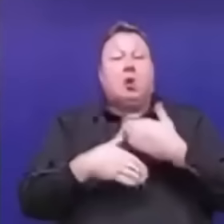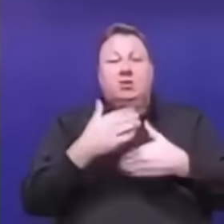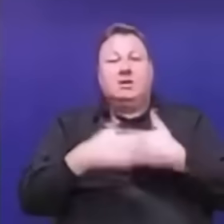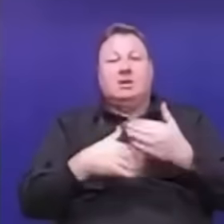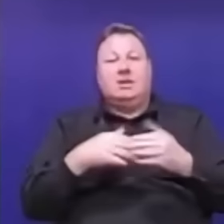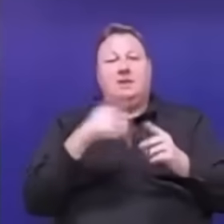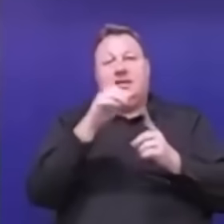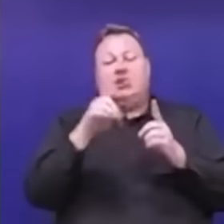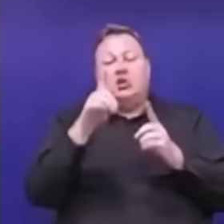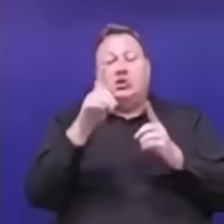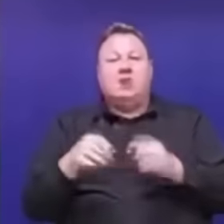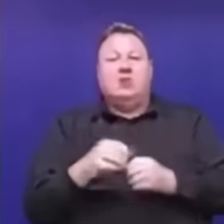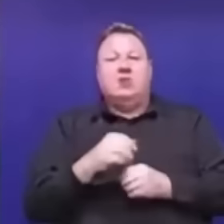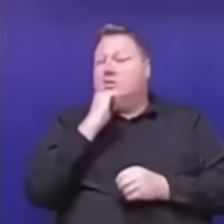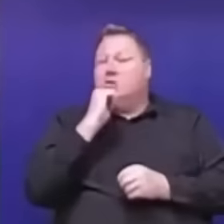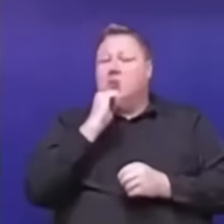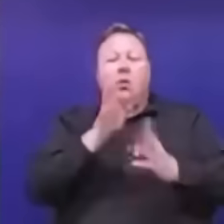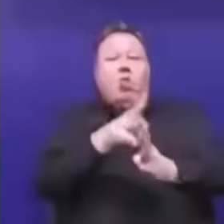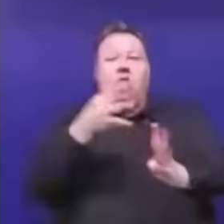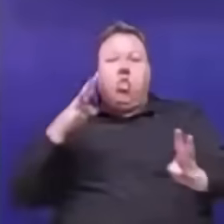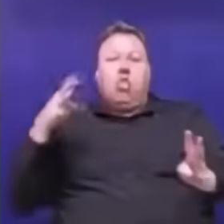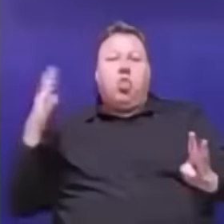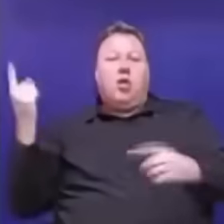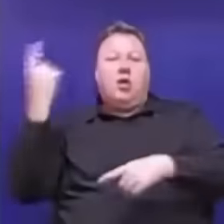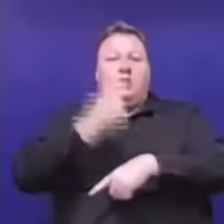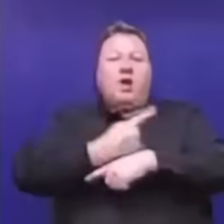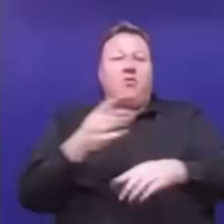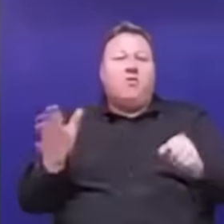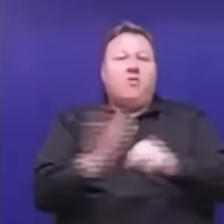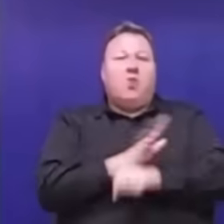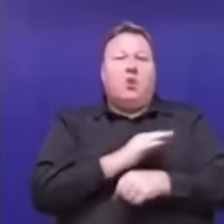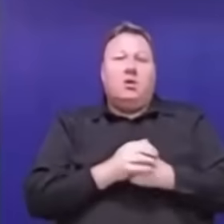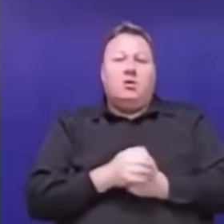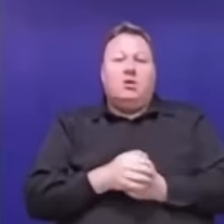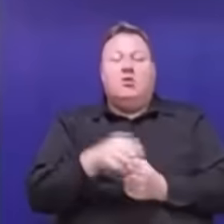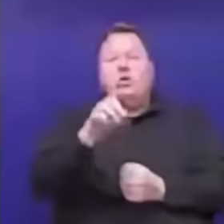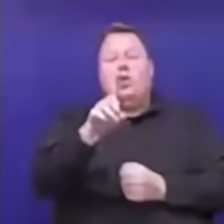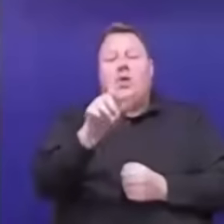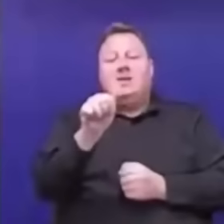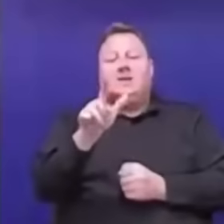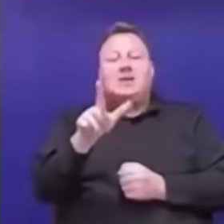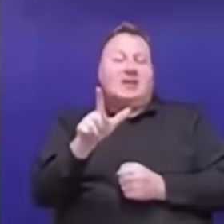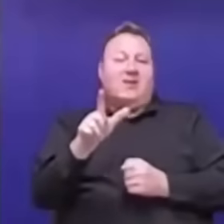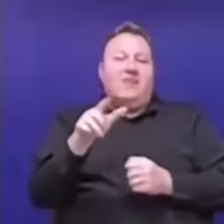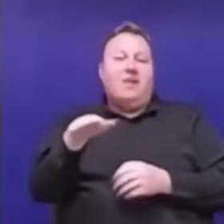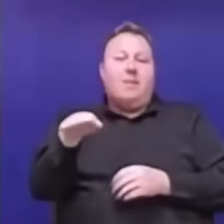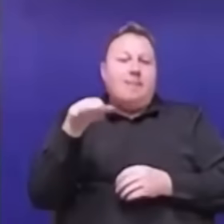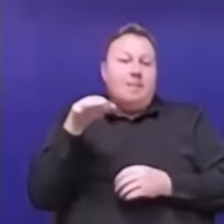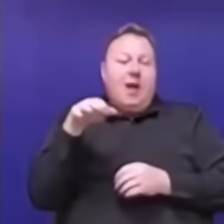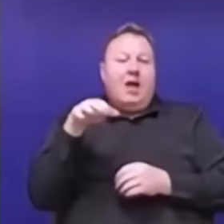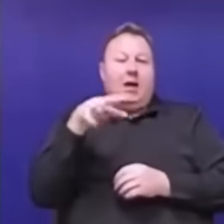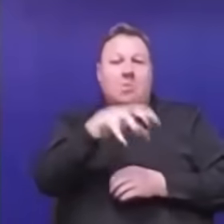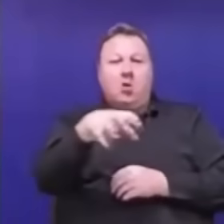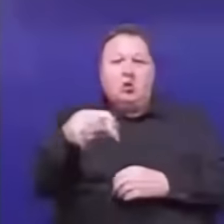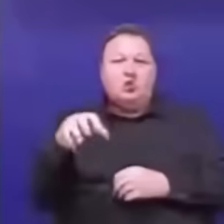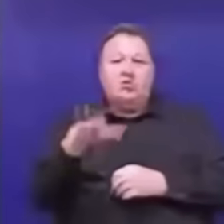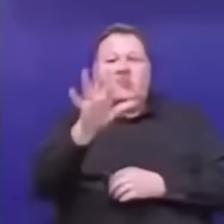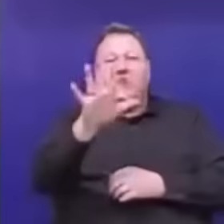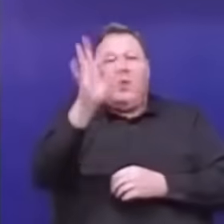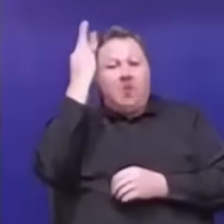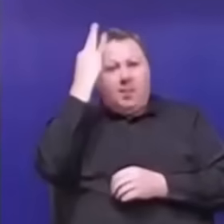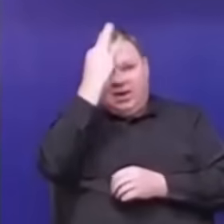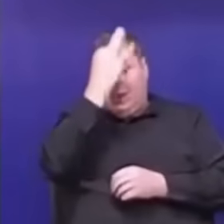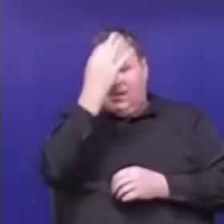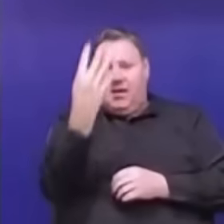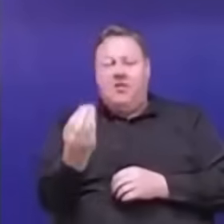days of spending a whole day in a queue. At these 167 bank branches, it now takes as little as 5 minutes